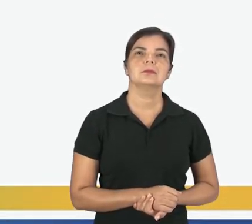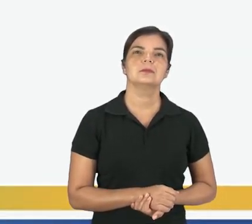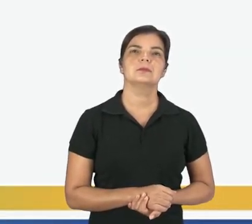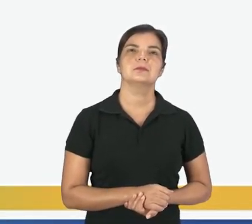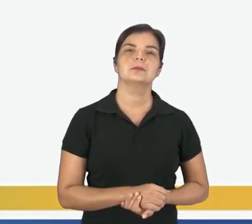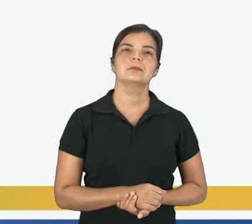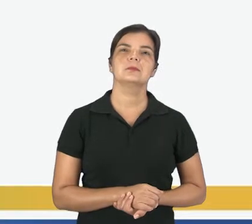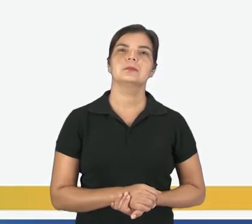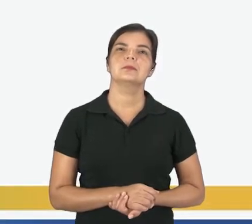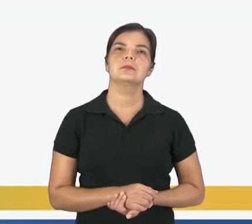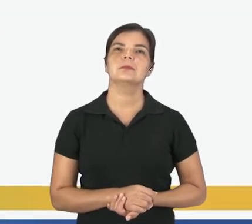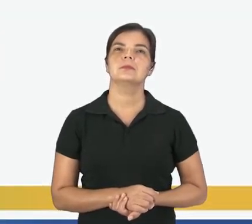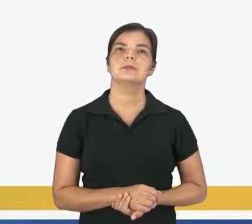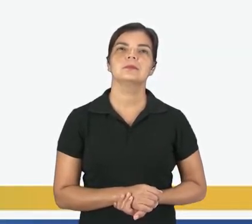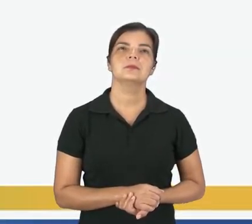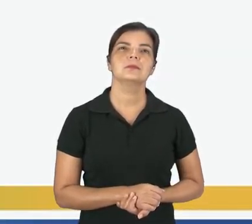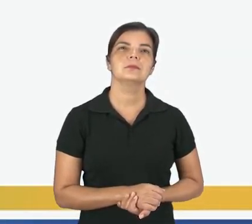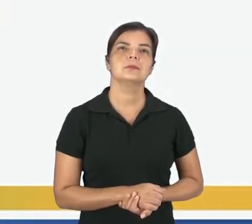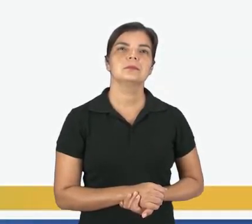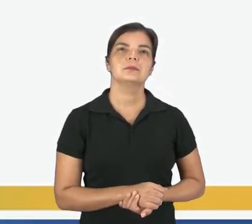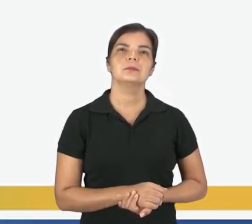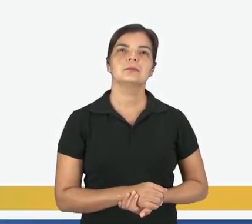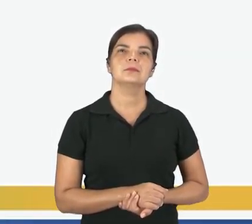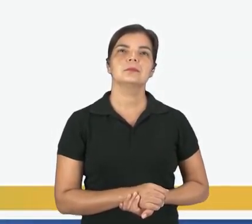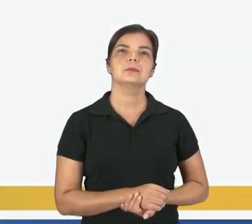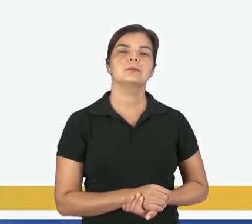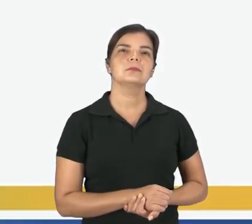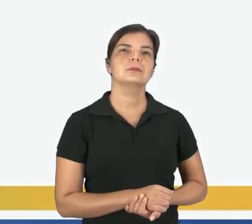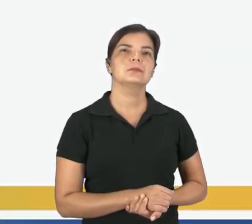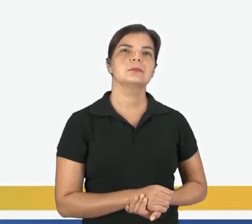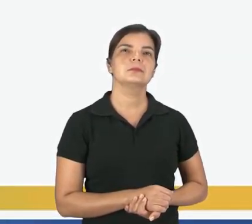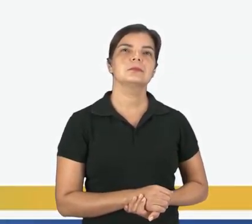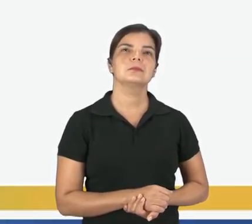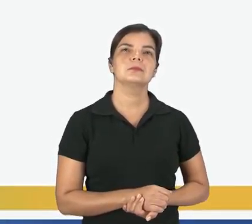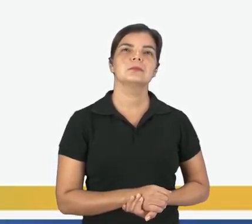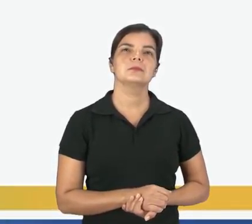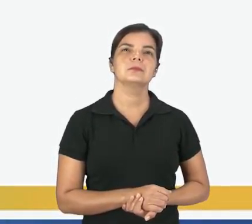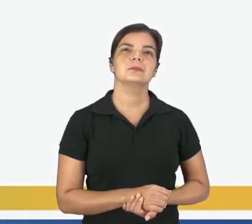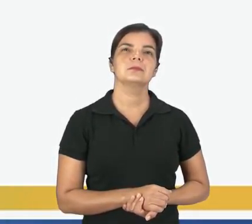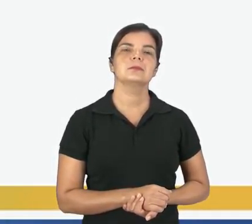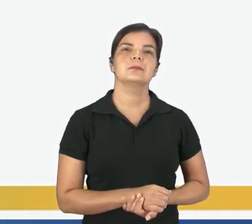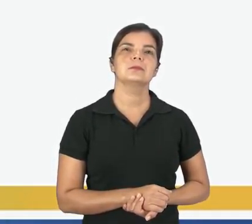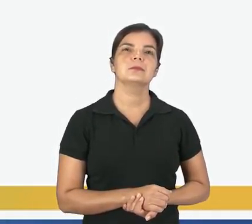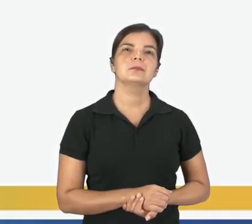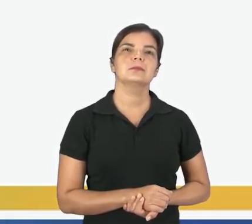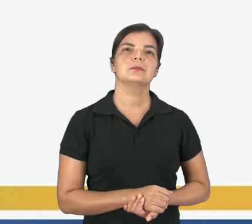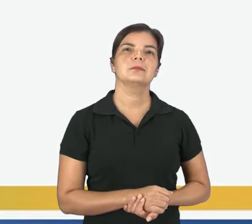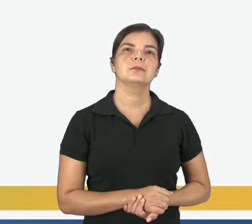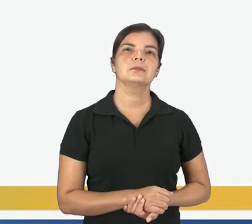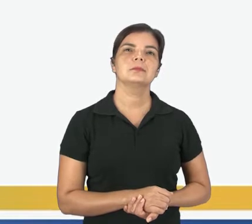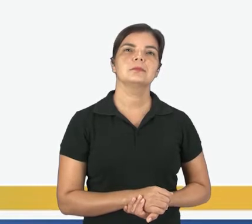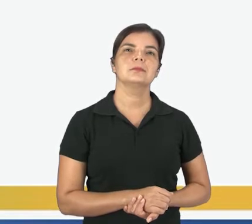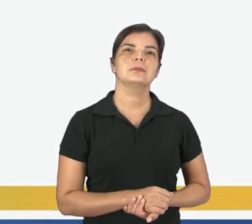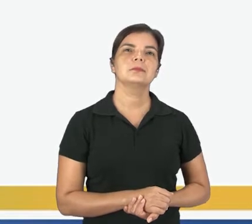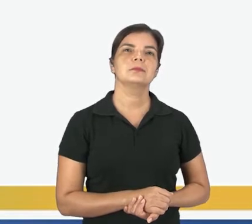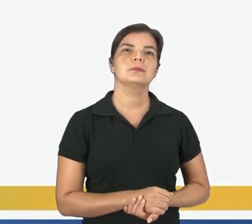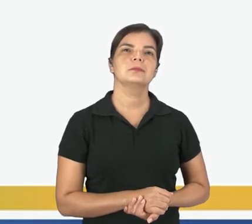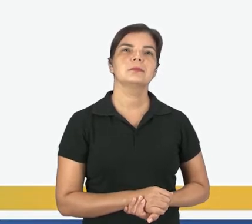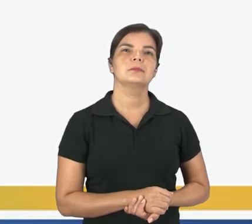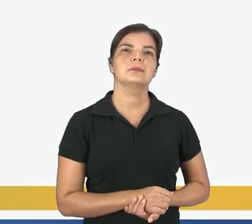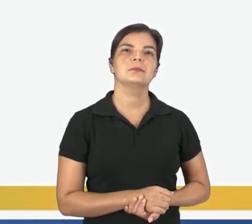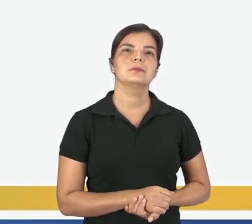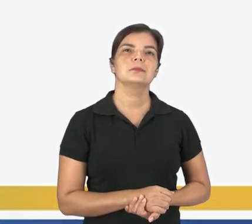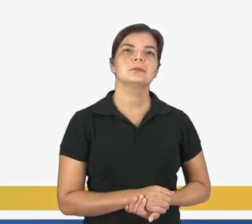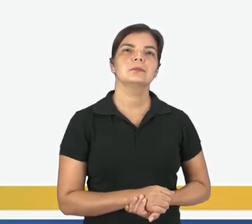I know that nobody knows where it comes and where it goes. I know